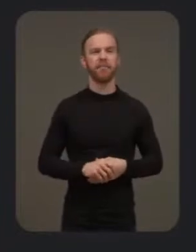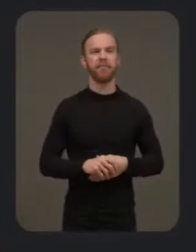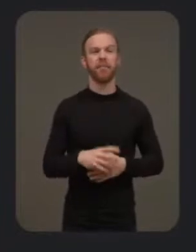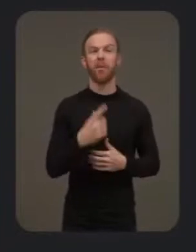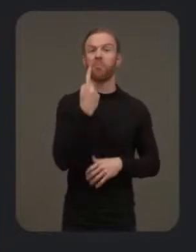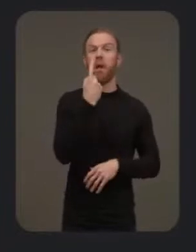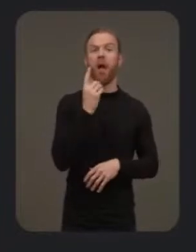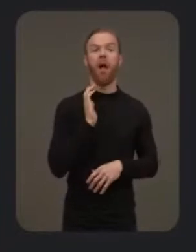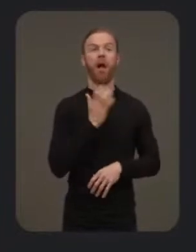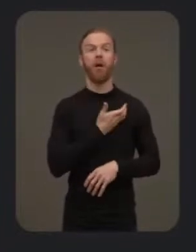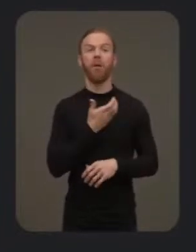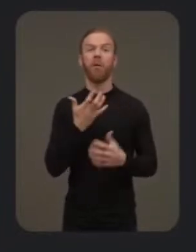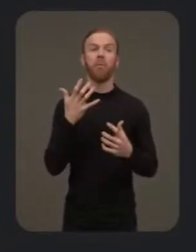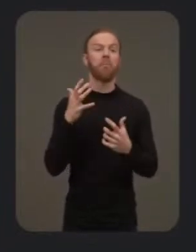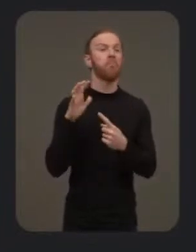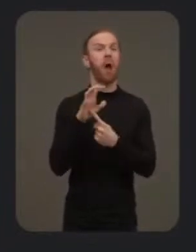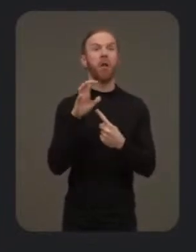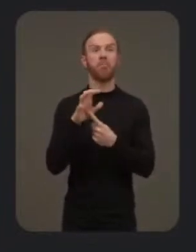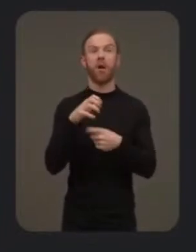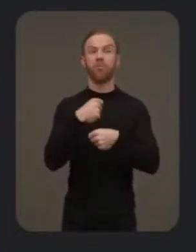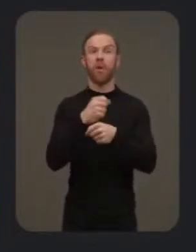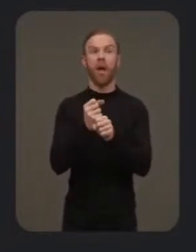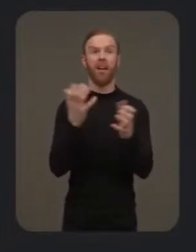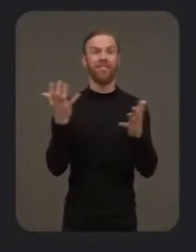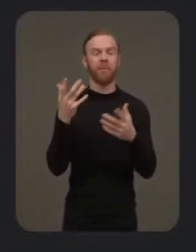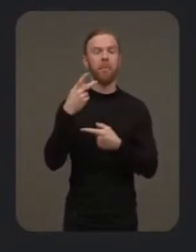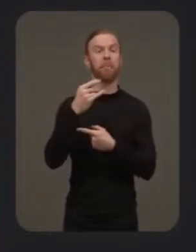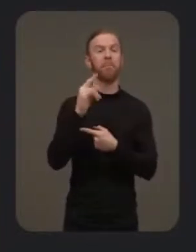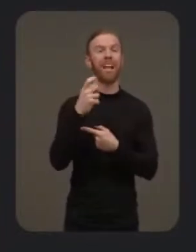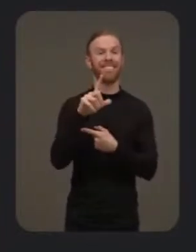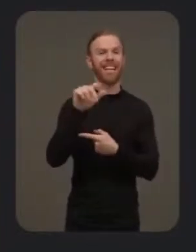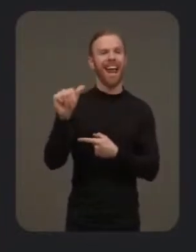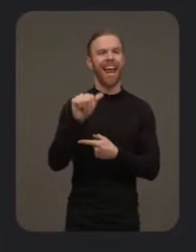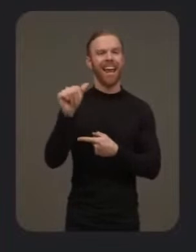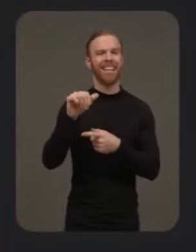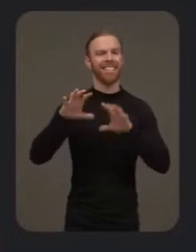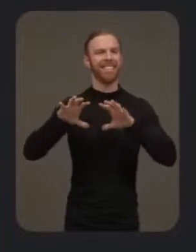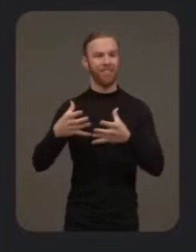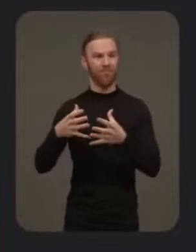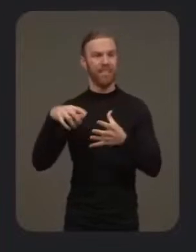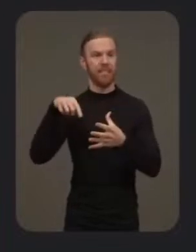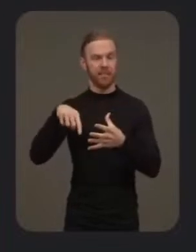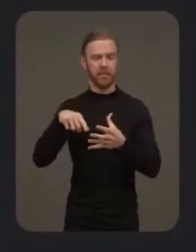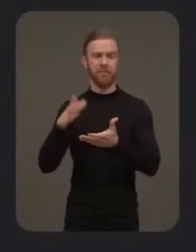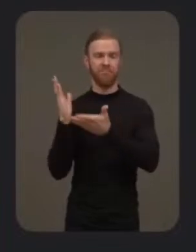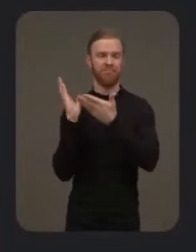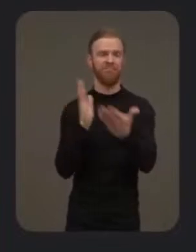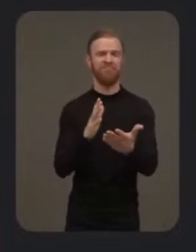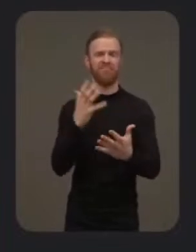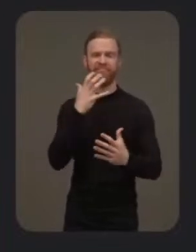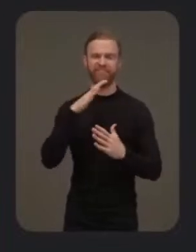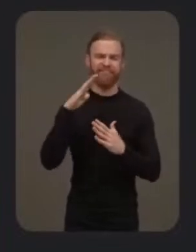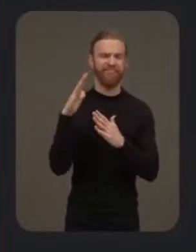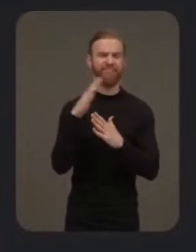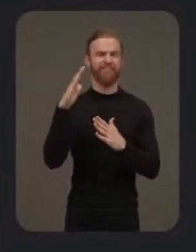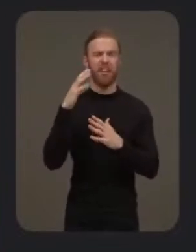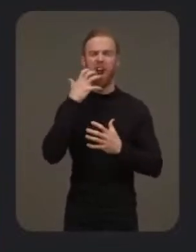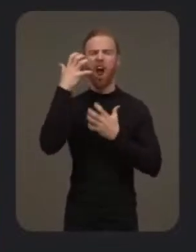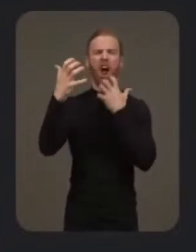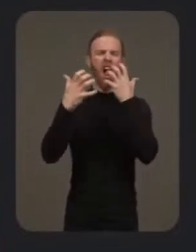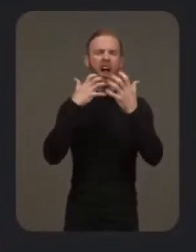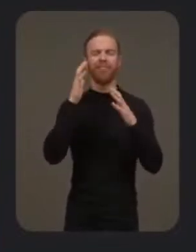One of our more popular products is the Pixel A series, which delivers incredible, thank